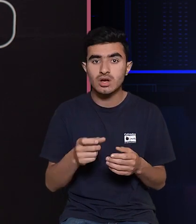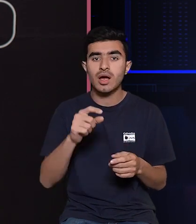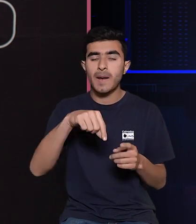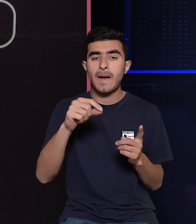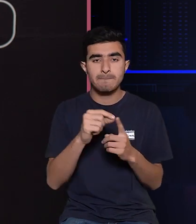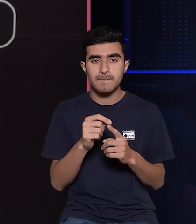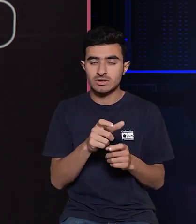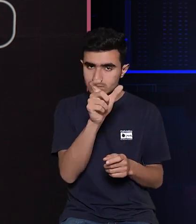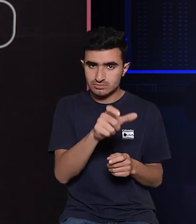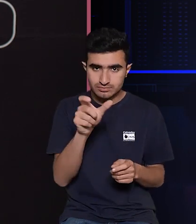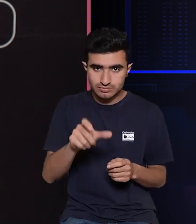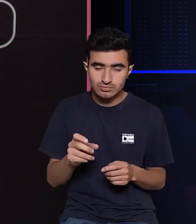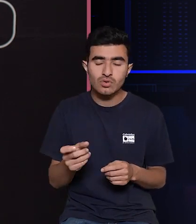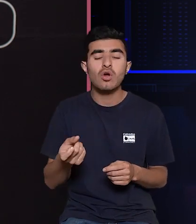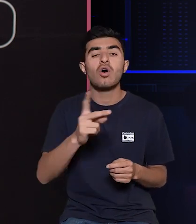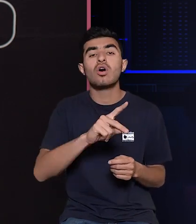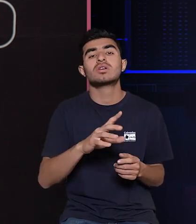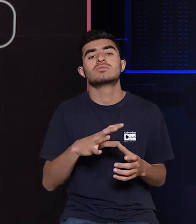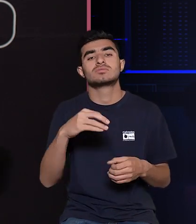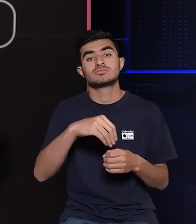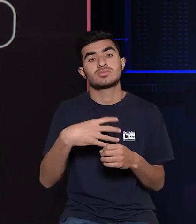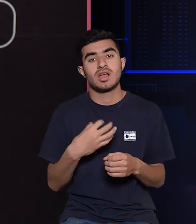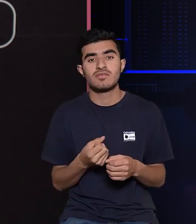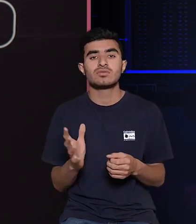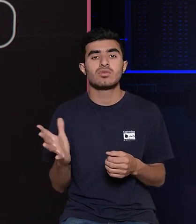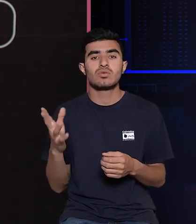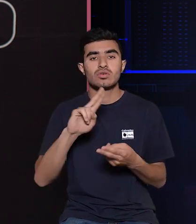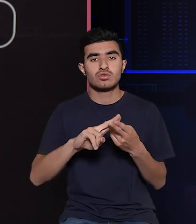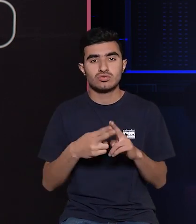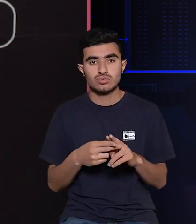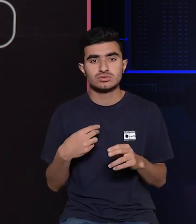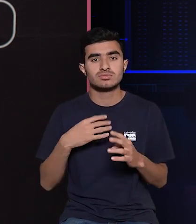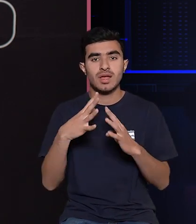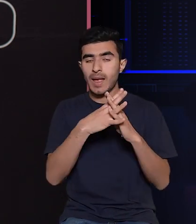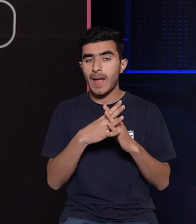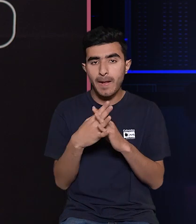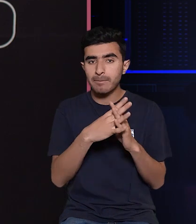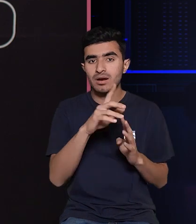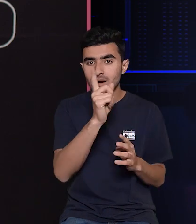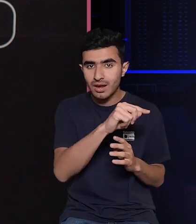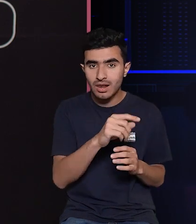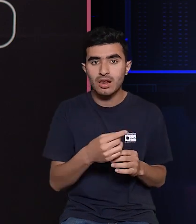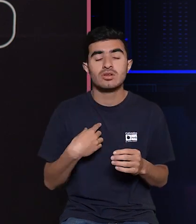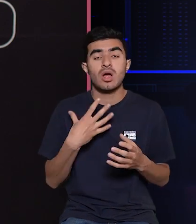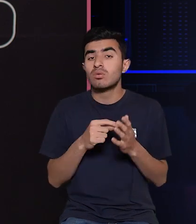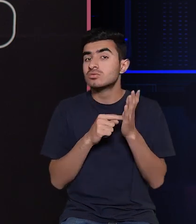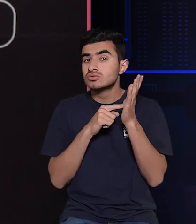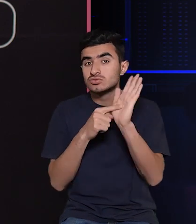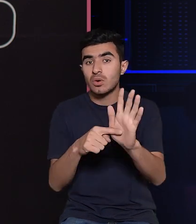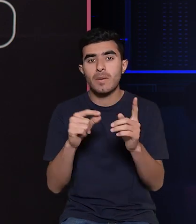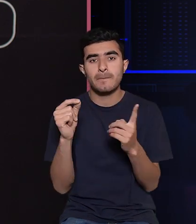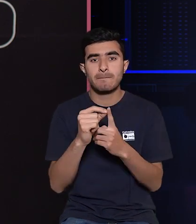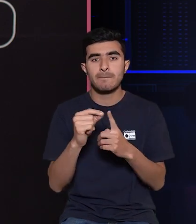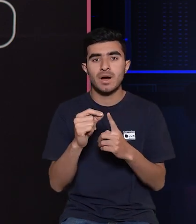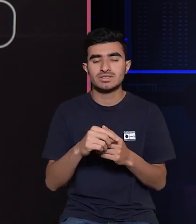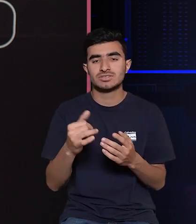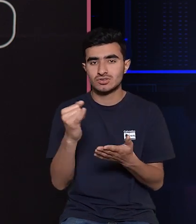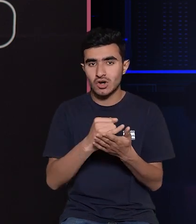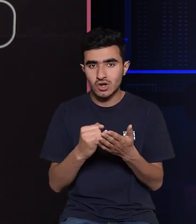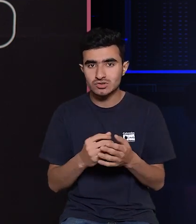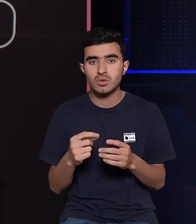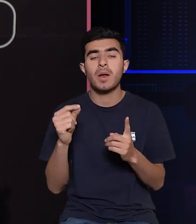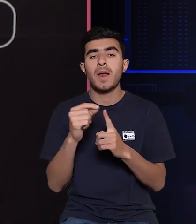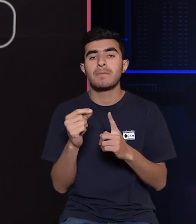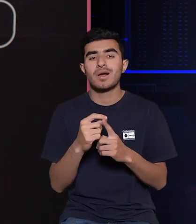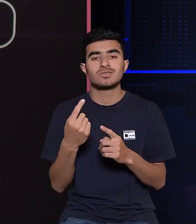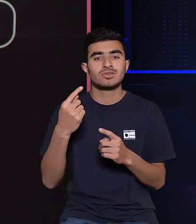artist. Because I already had some readership in the West, so I wanted to showcase Pakistani speculative art,